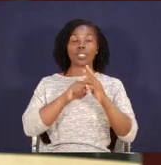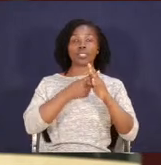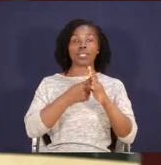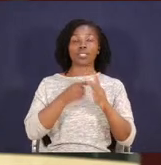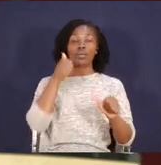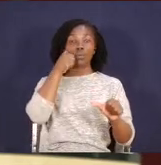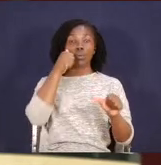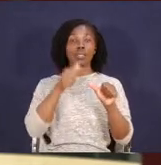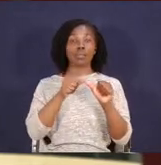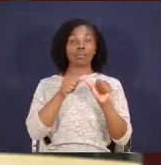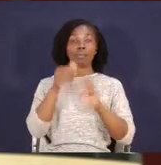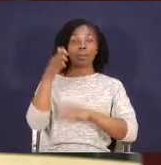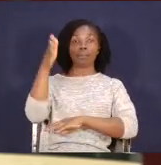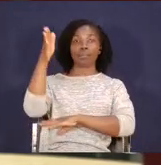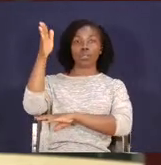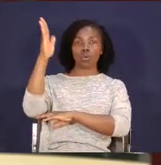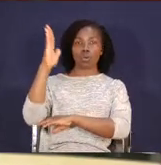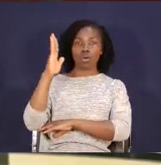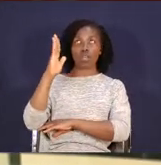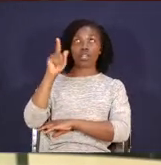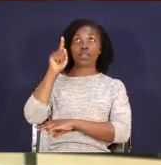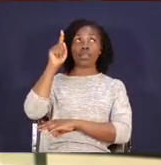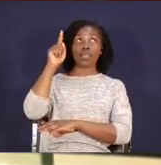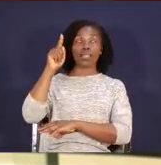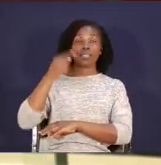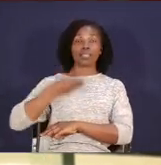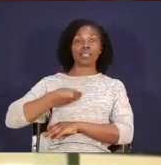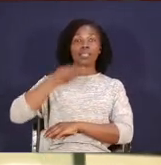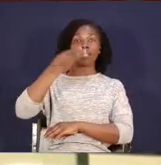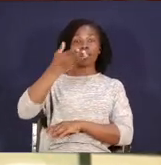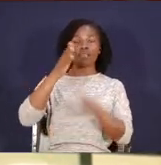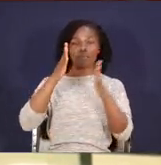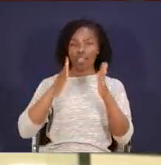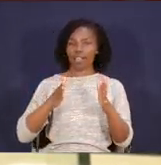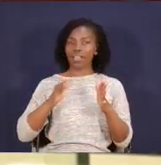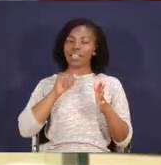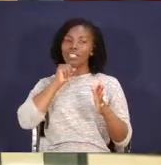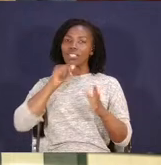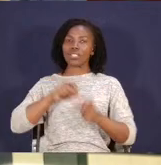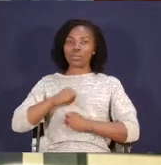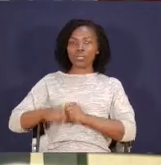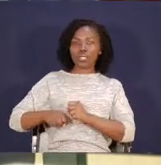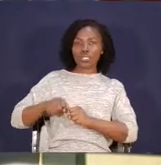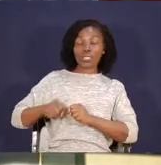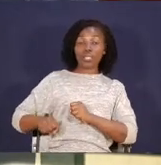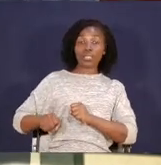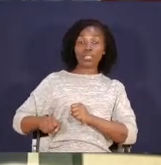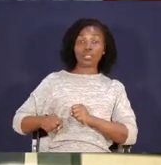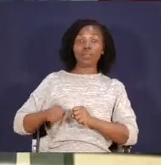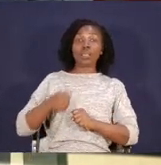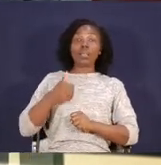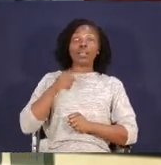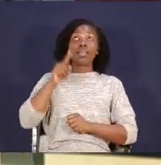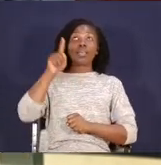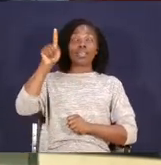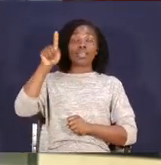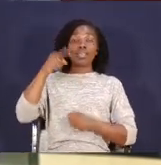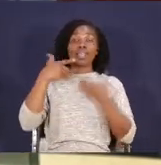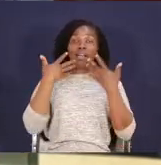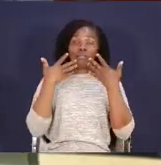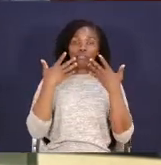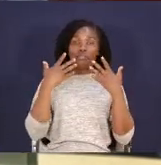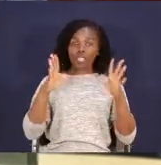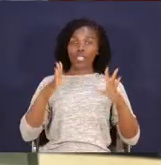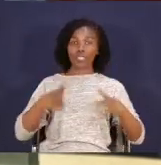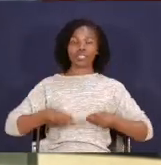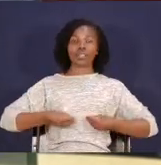to remember that God is a source, God is a giver, he is not stingy, and God has already released his wealth, he has